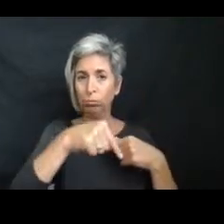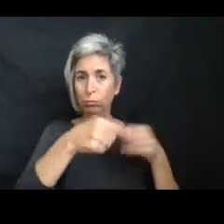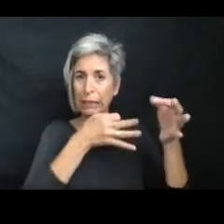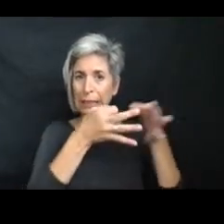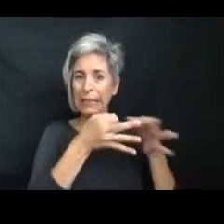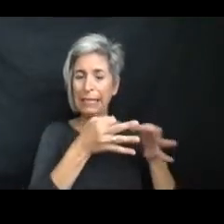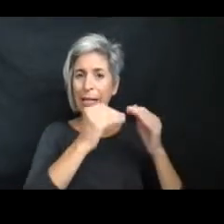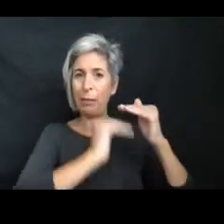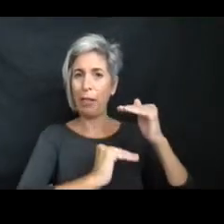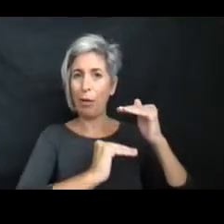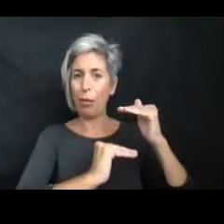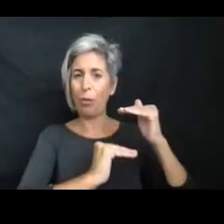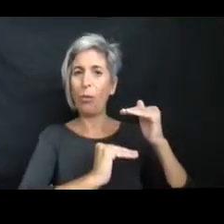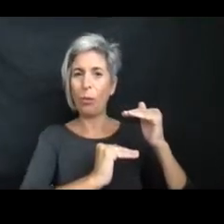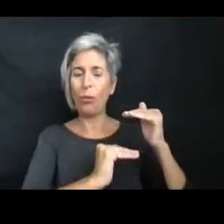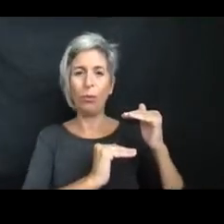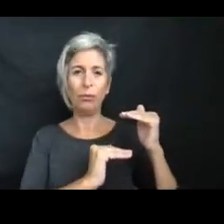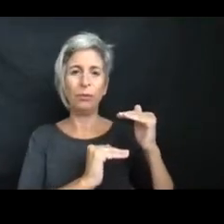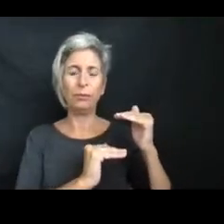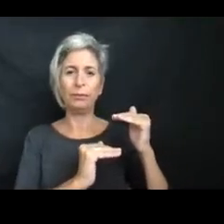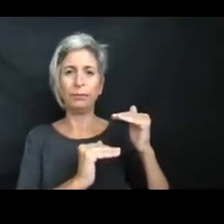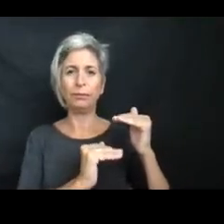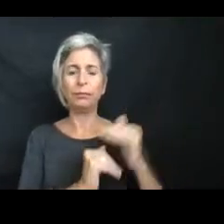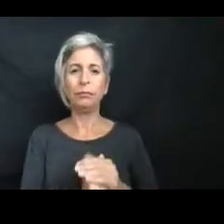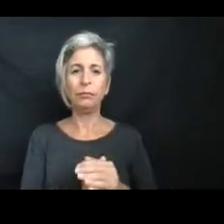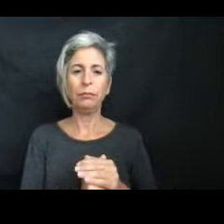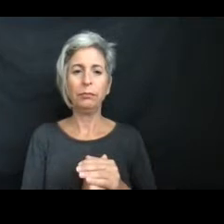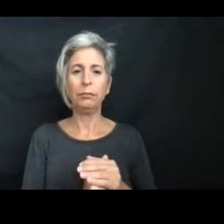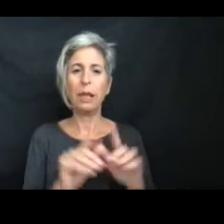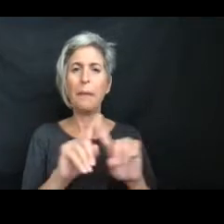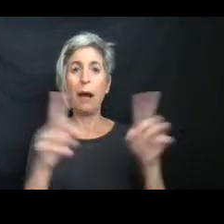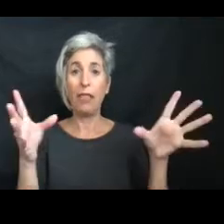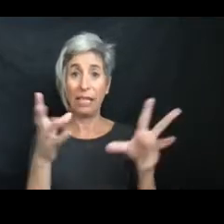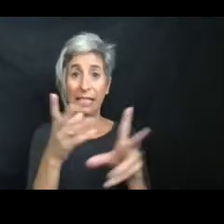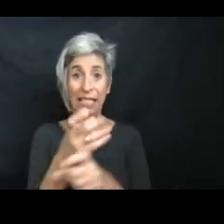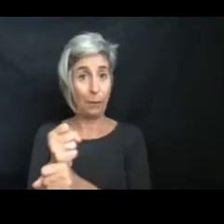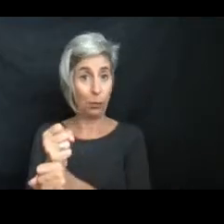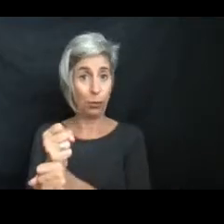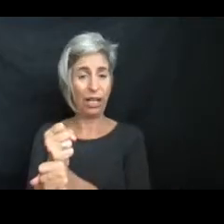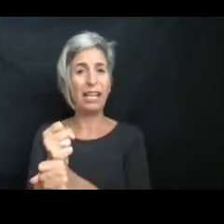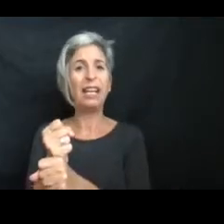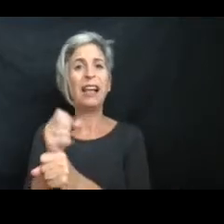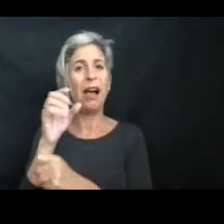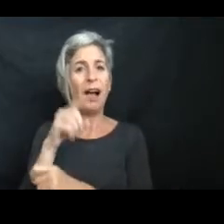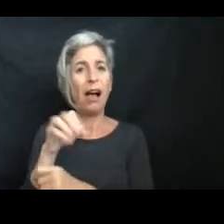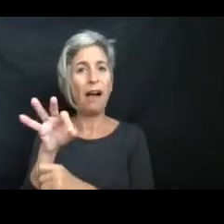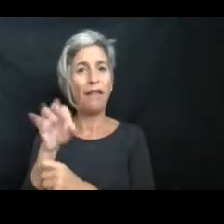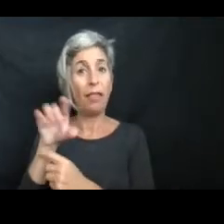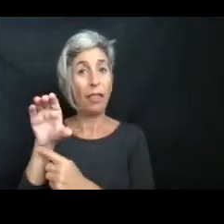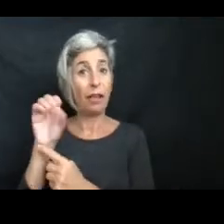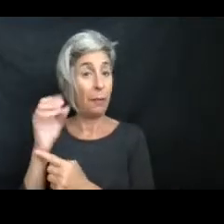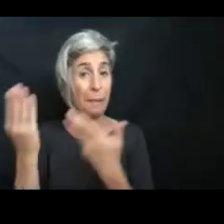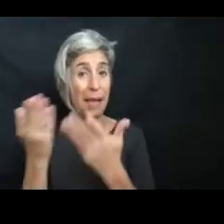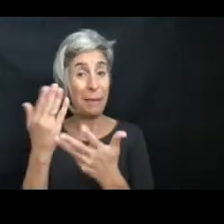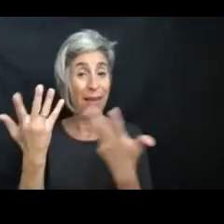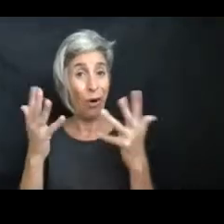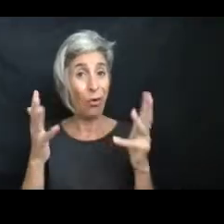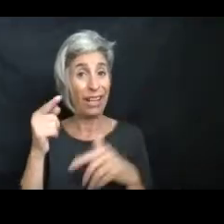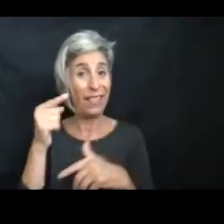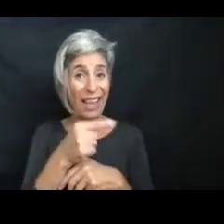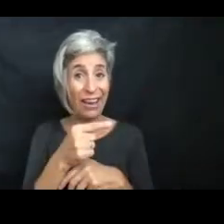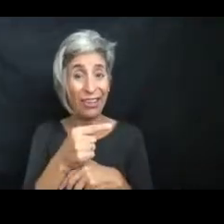this, but here's the overall summary of the other company, and you can see if you're already there. If you are, then